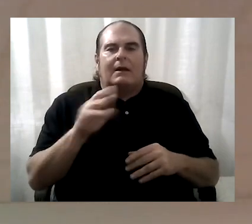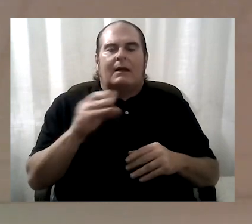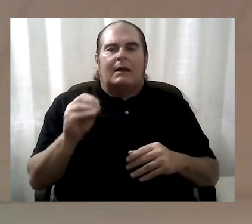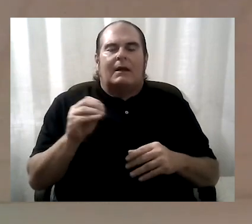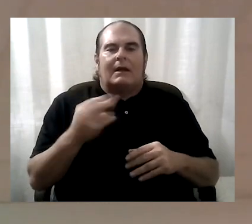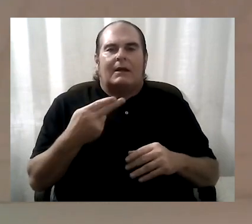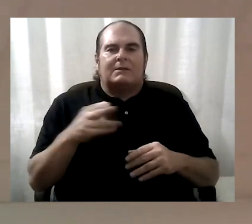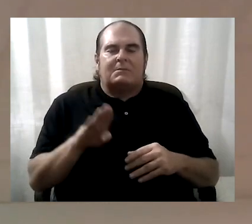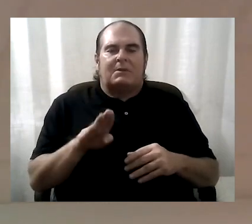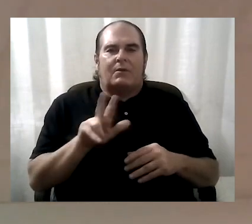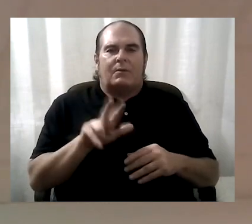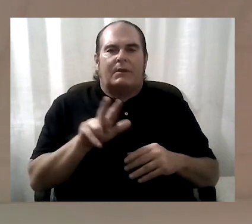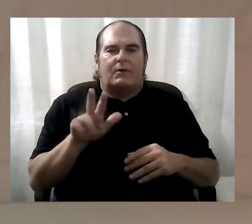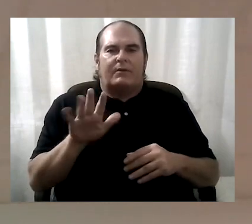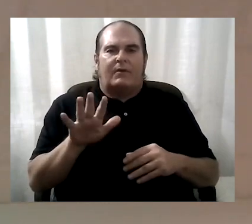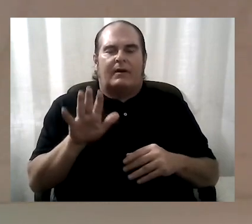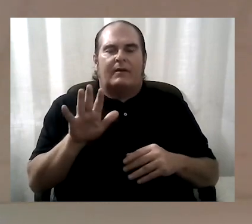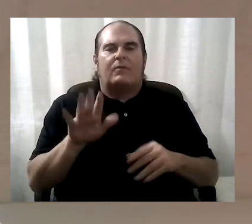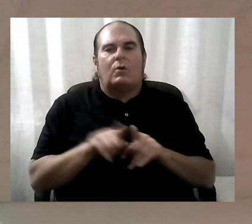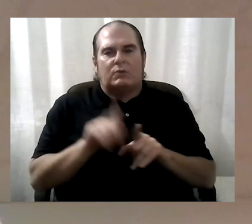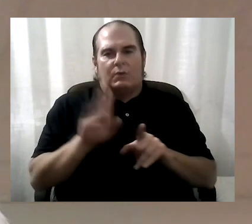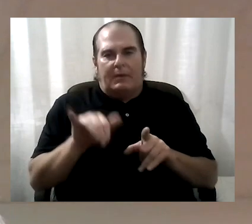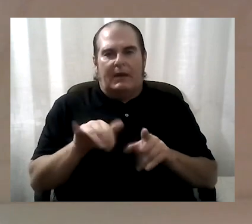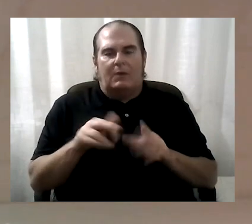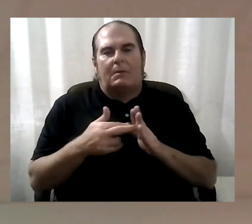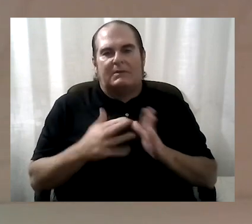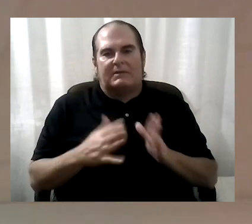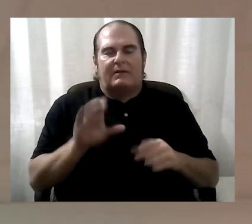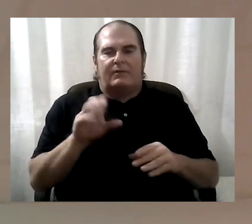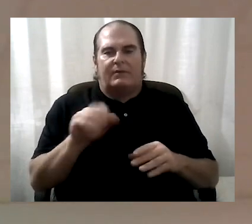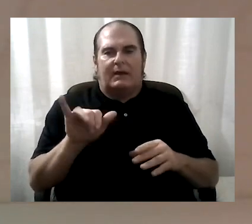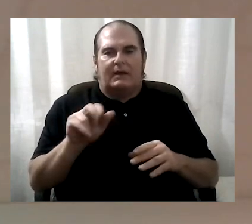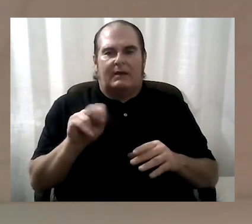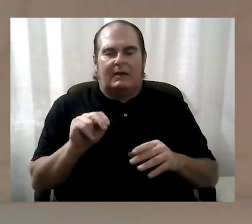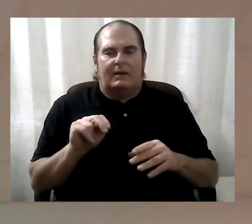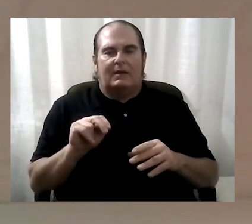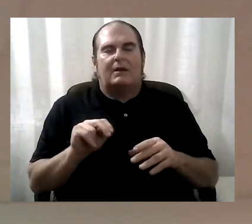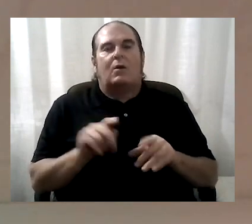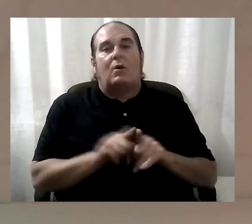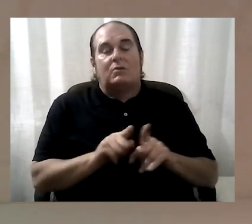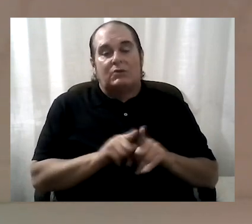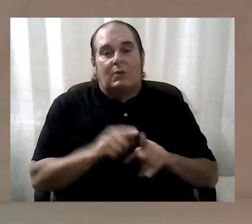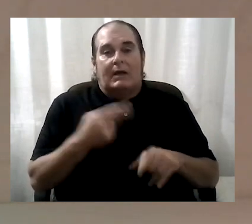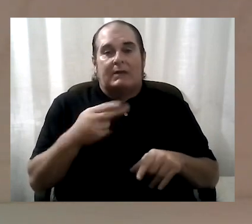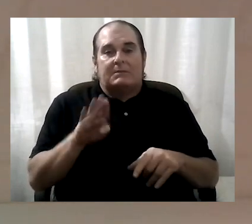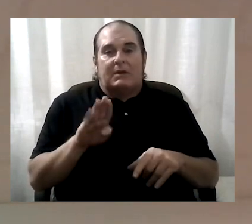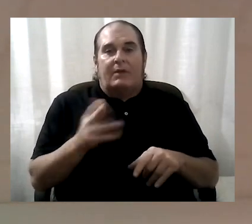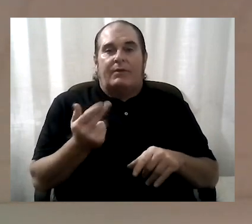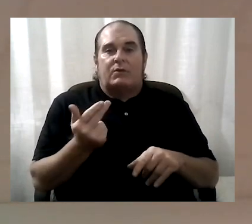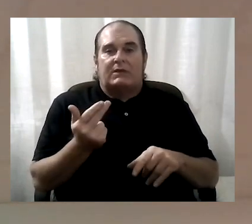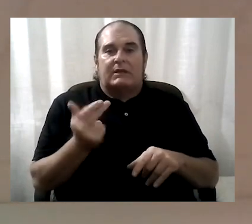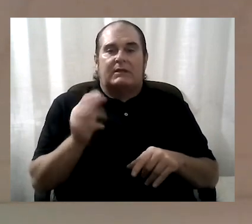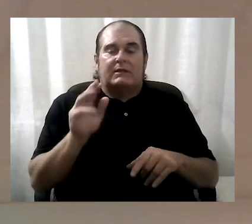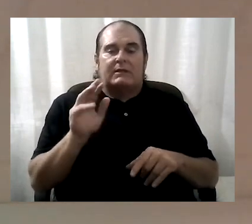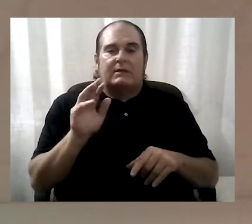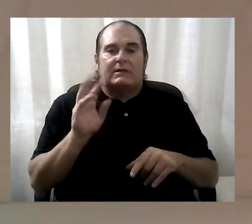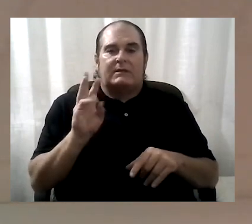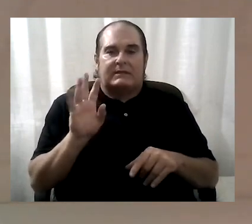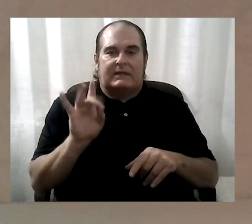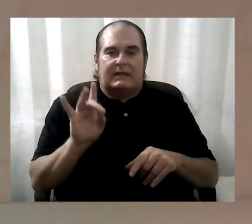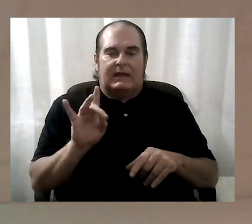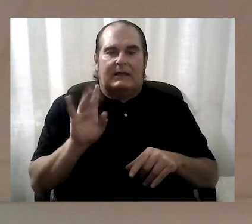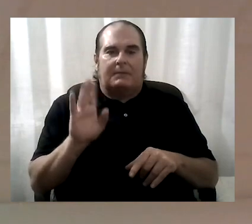Representative Kane, as well as House Bill 1368 by Representative Leach, would